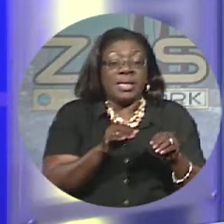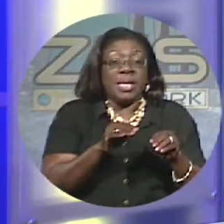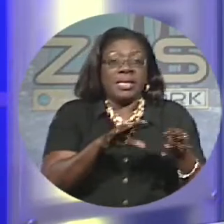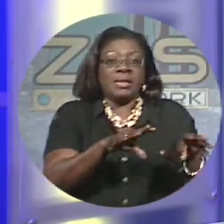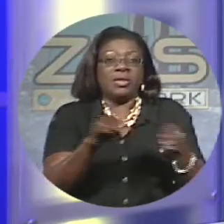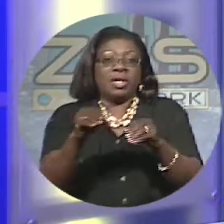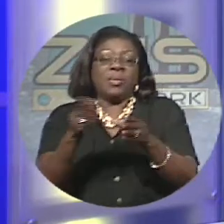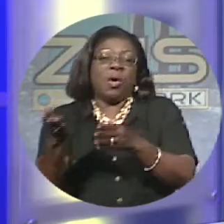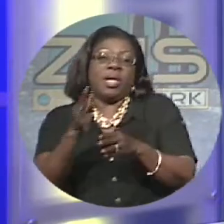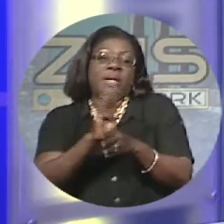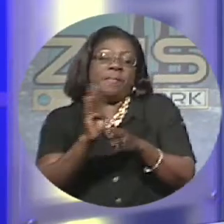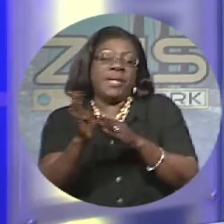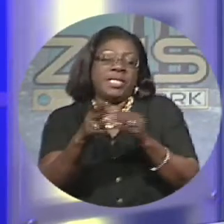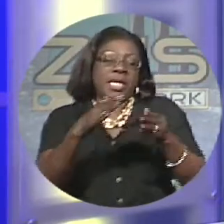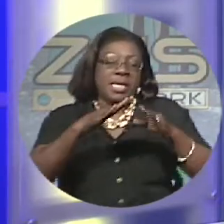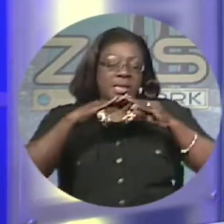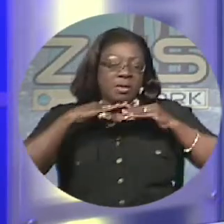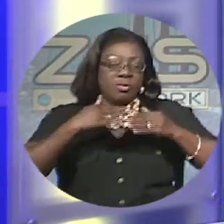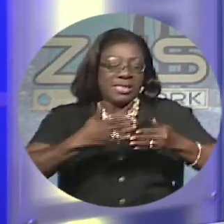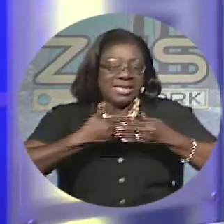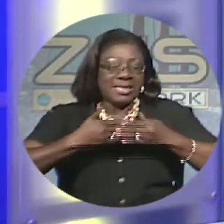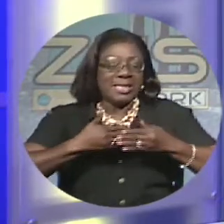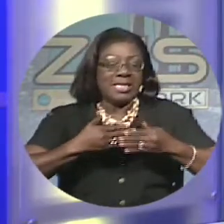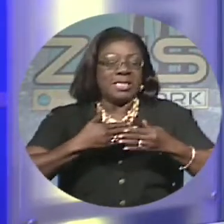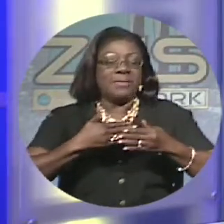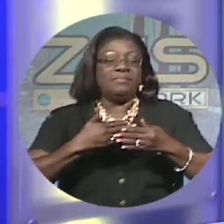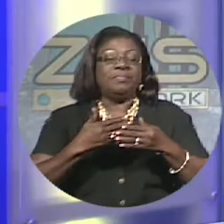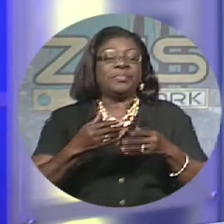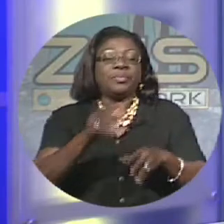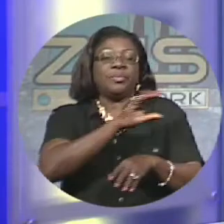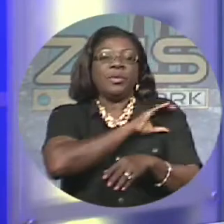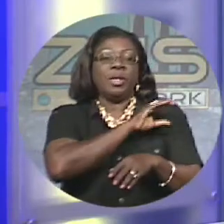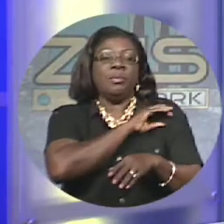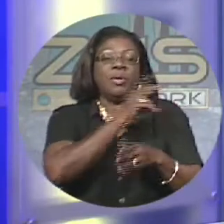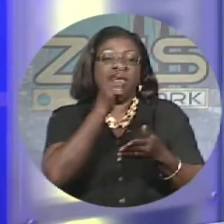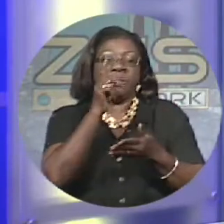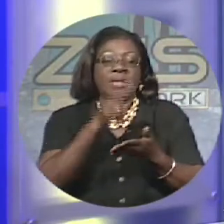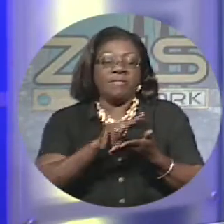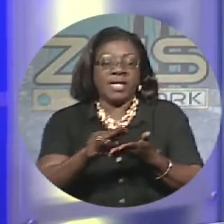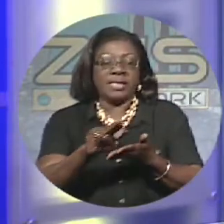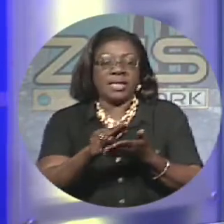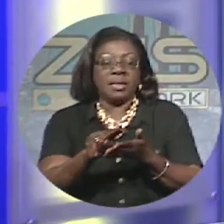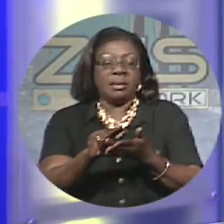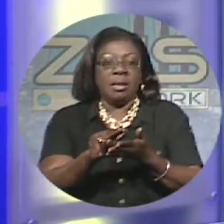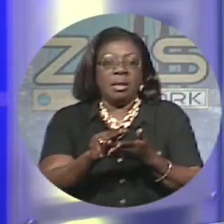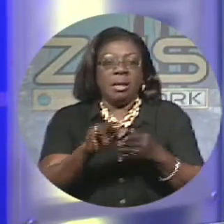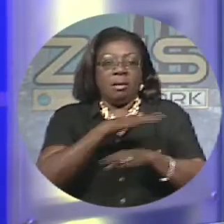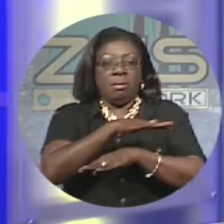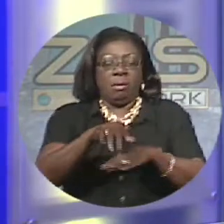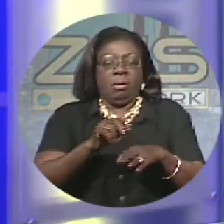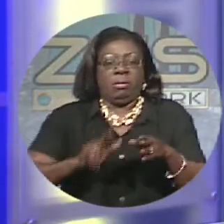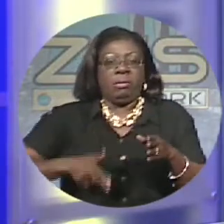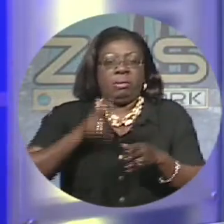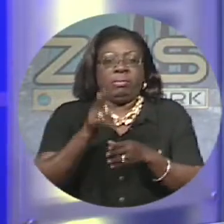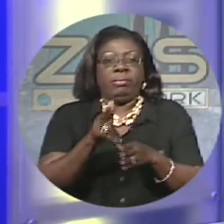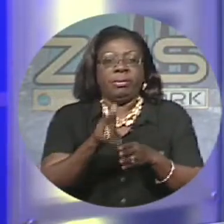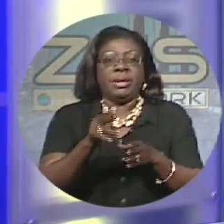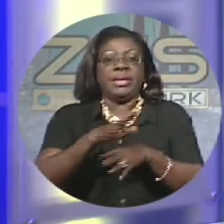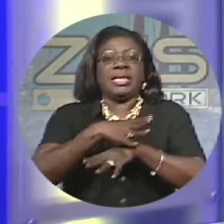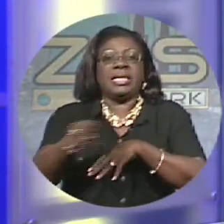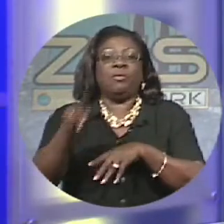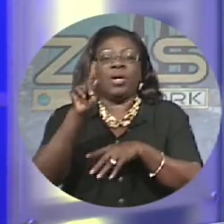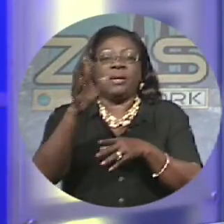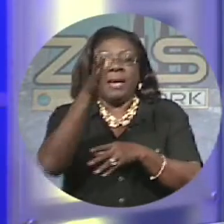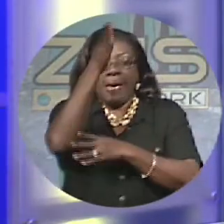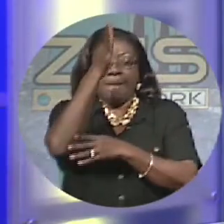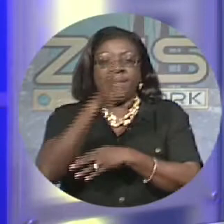was performed. However, the man was not revived. Police investigations are ongoing. An overnight shooting incident has left a man